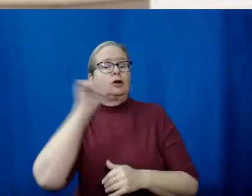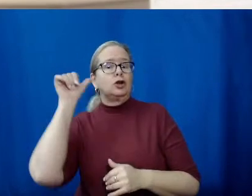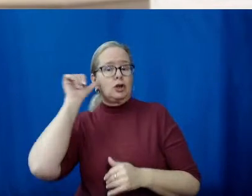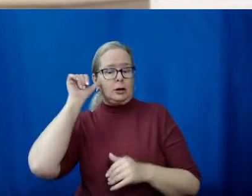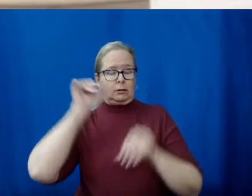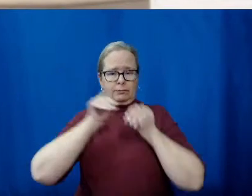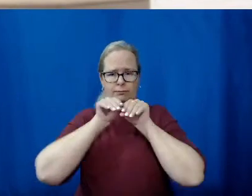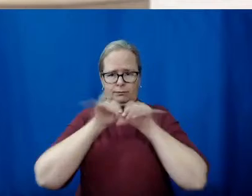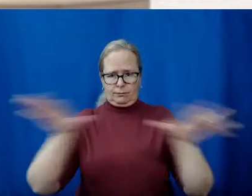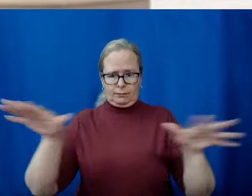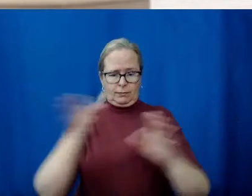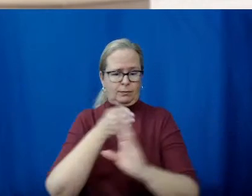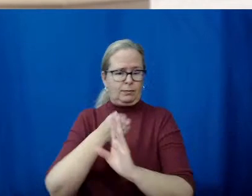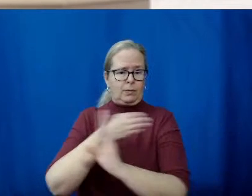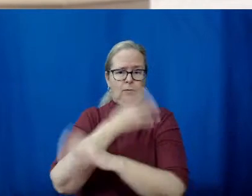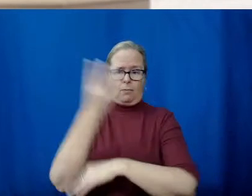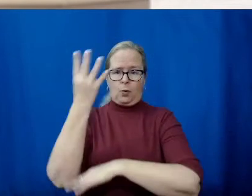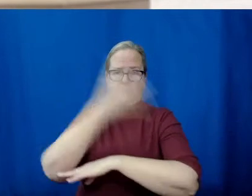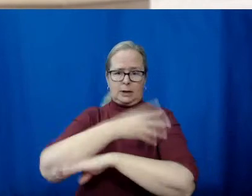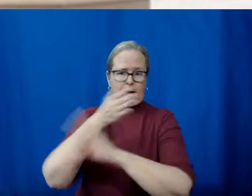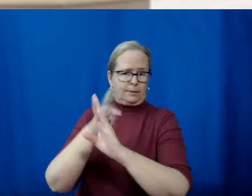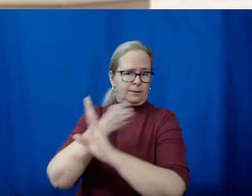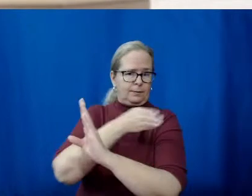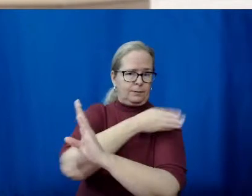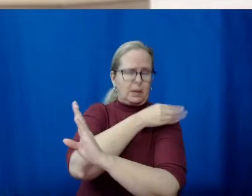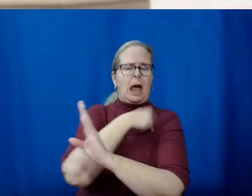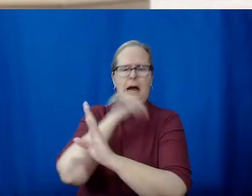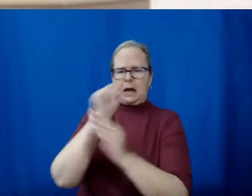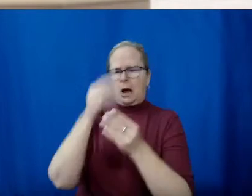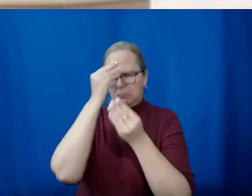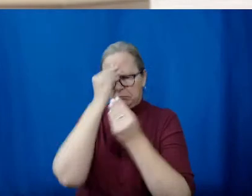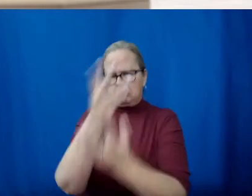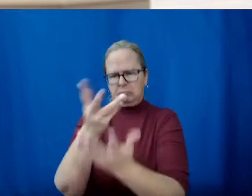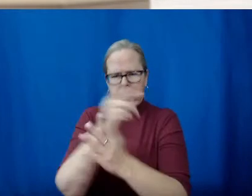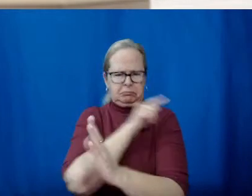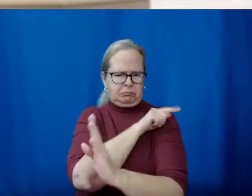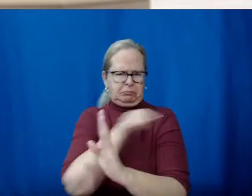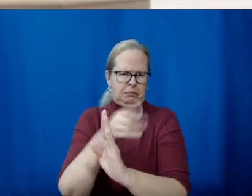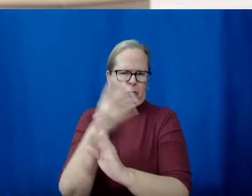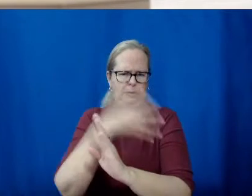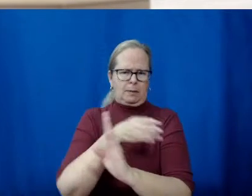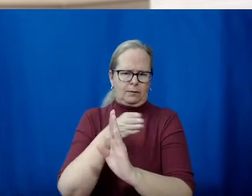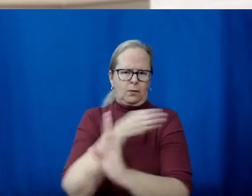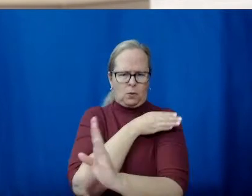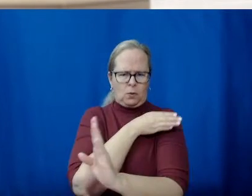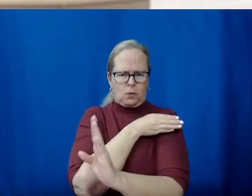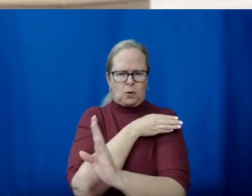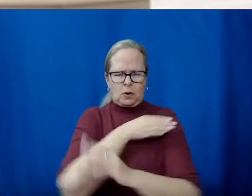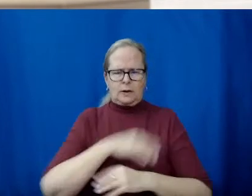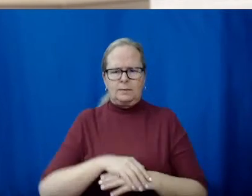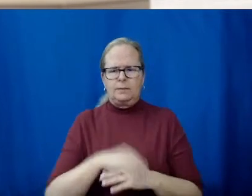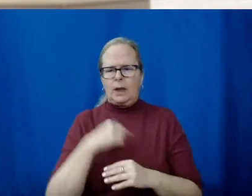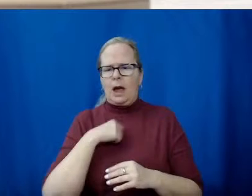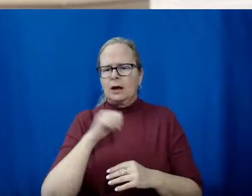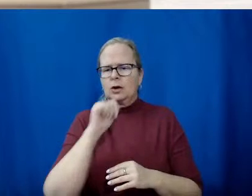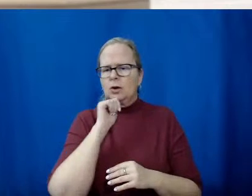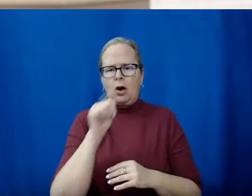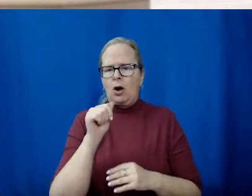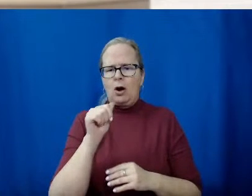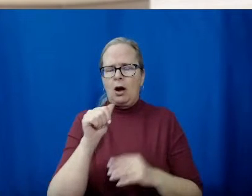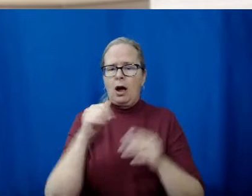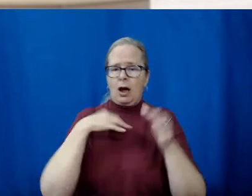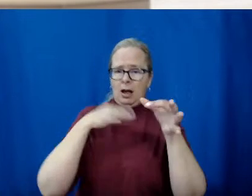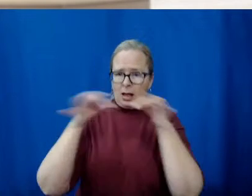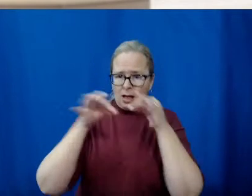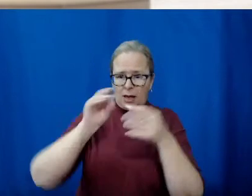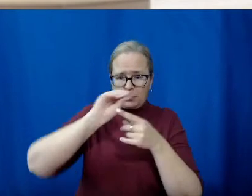So I'm no longer just going to be reporting the percent week-on-week increase or decrease